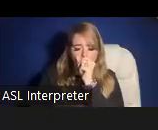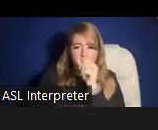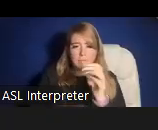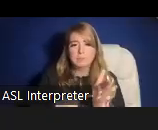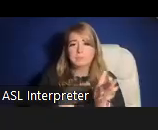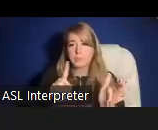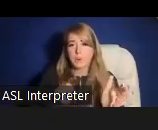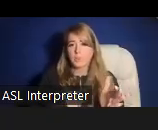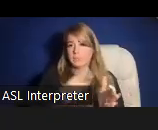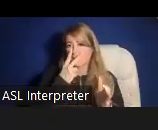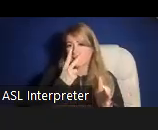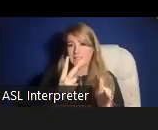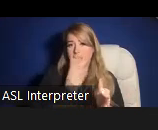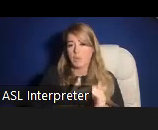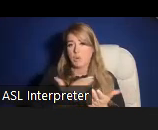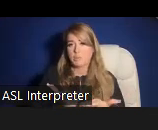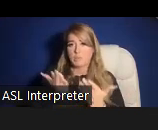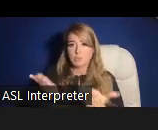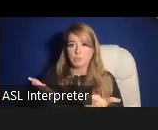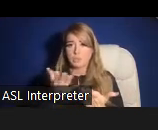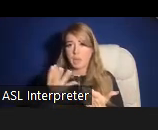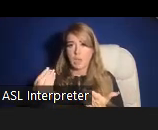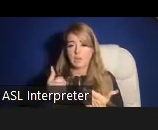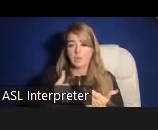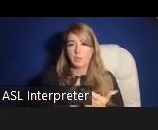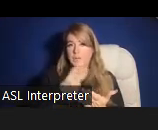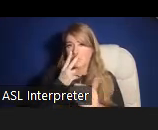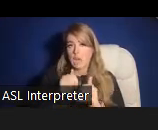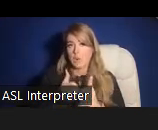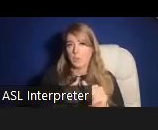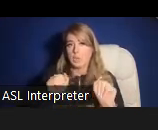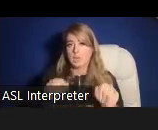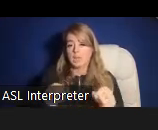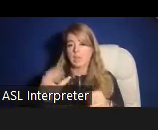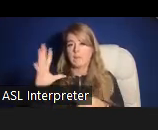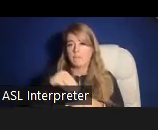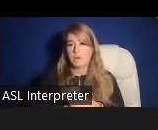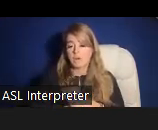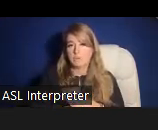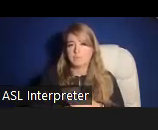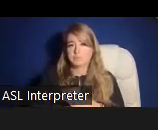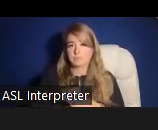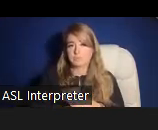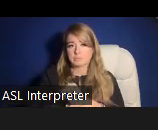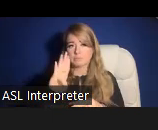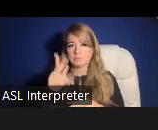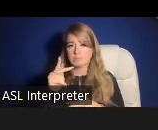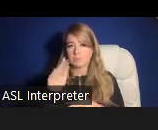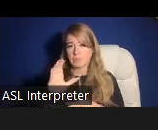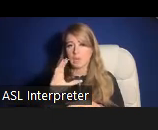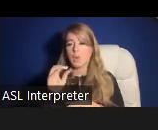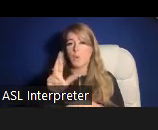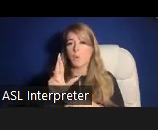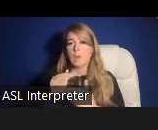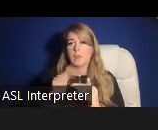is with our proposal, and here's how we can involve BHAAC, or at least people with